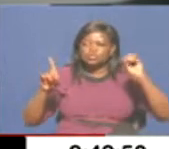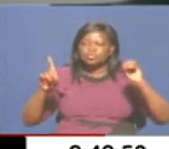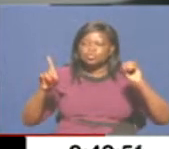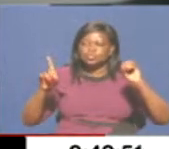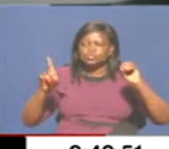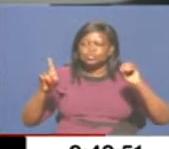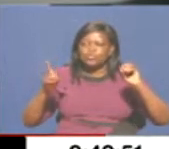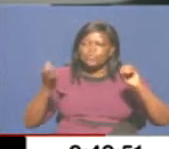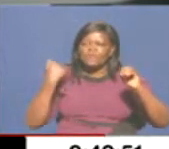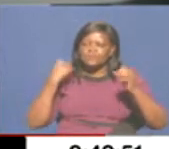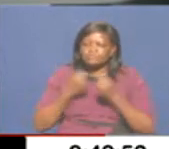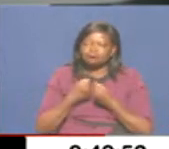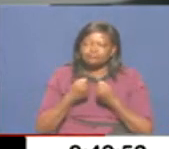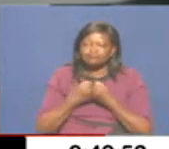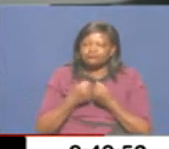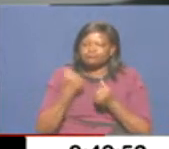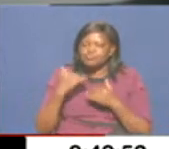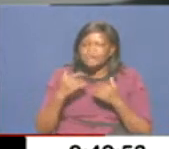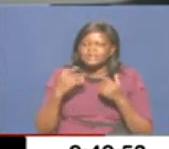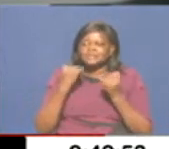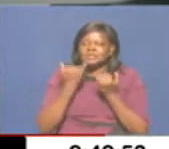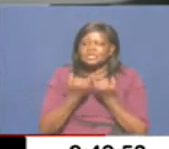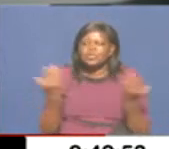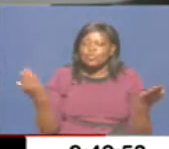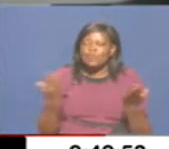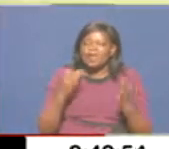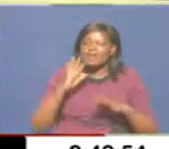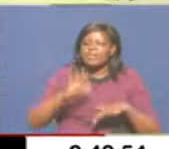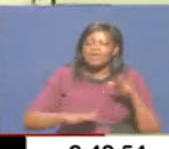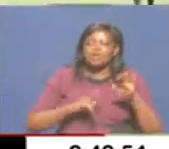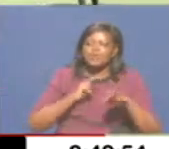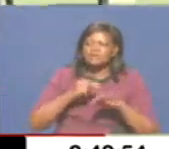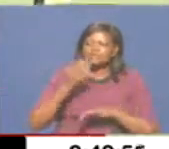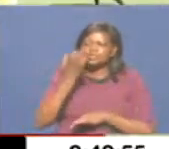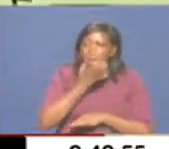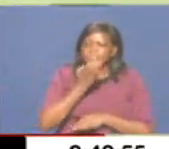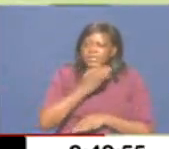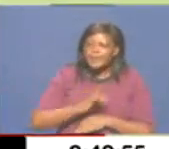leg that was played on Saturday at the Nyayo National Stadium.